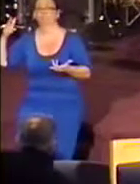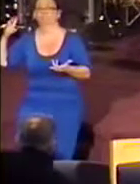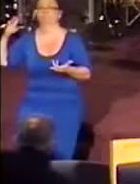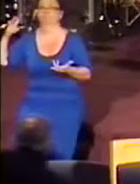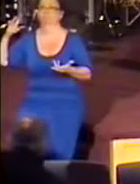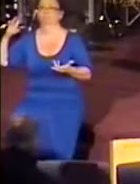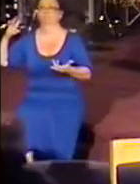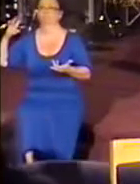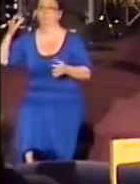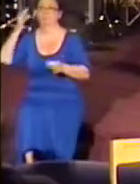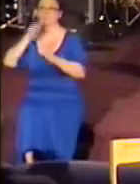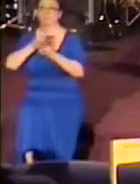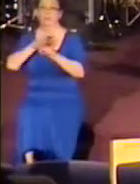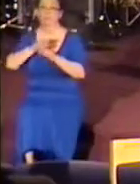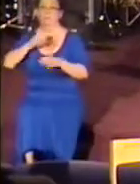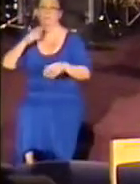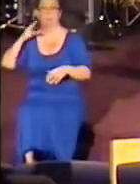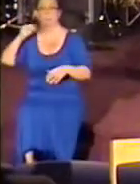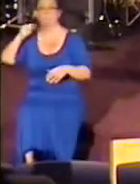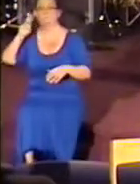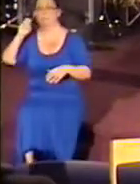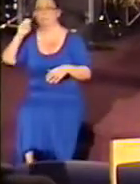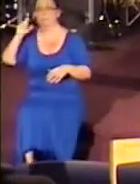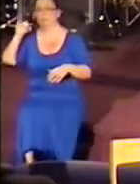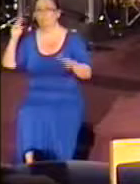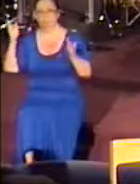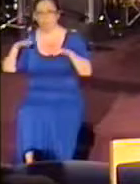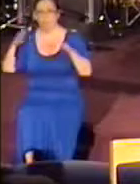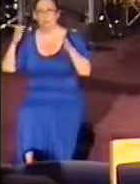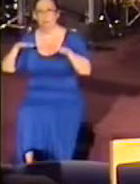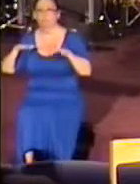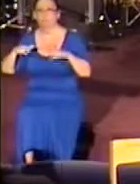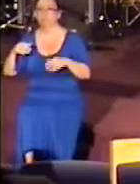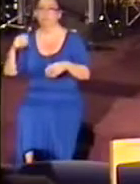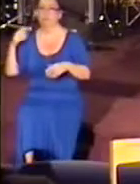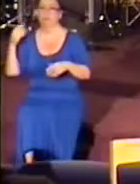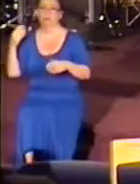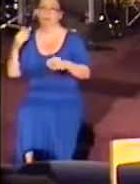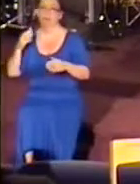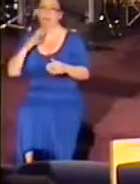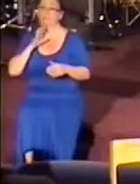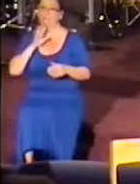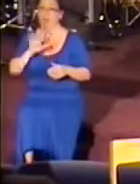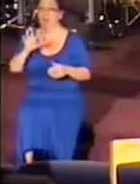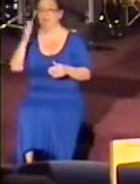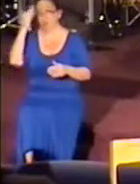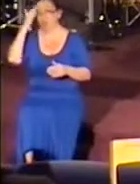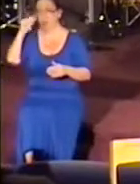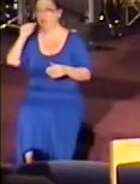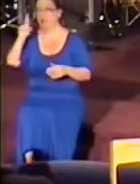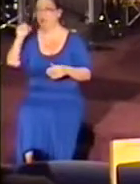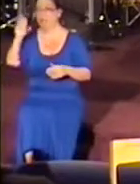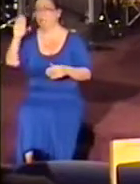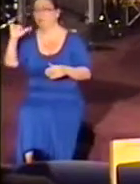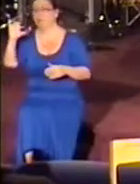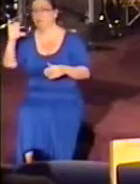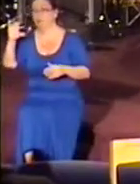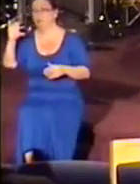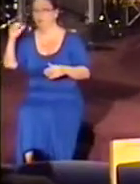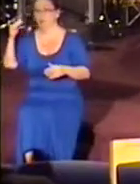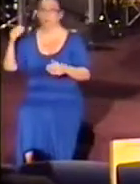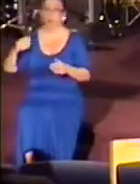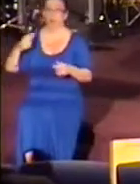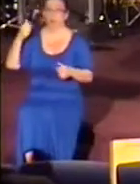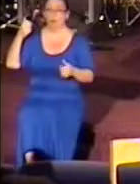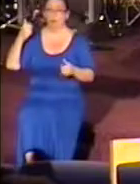dominant and faithful Muslim. When he was 5 years old, he already knew Arabic. He memorized the majority of the Quran at